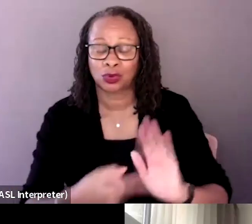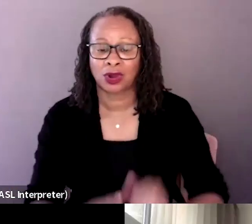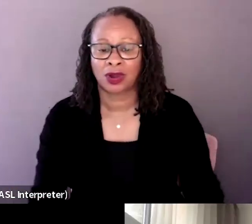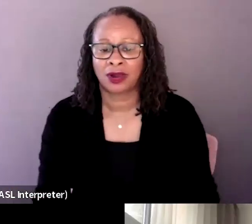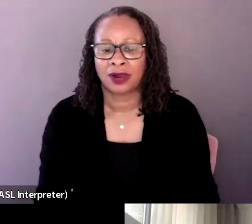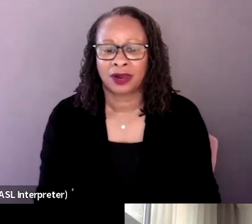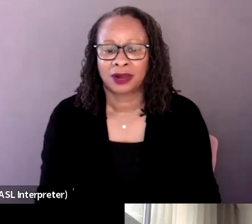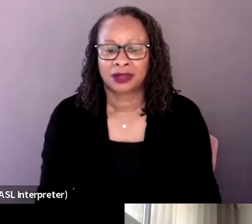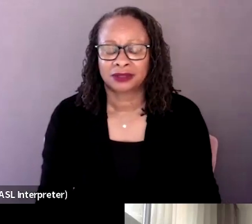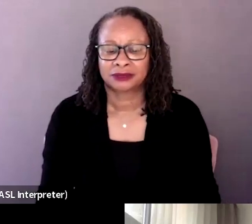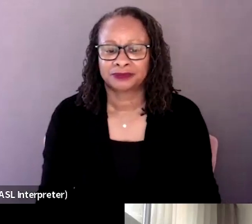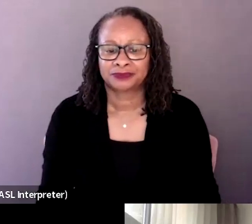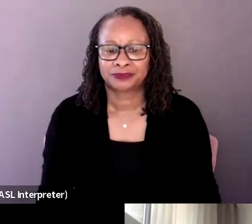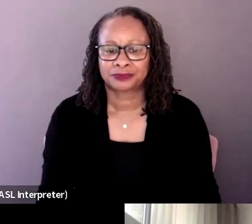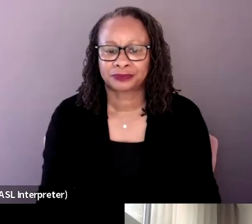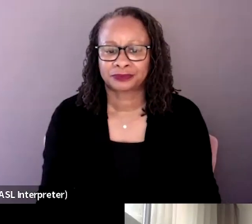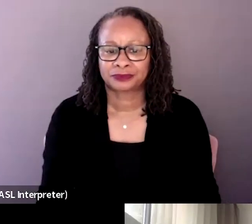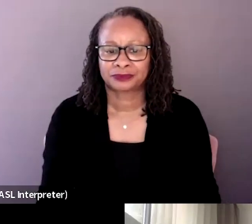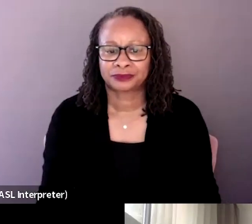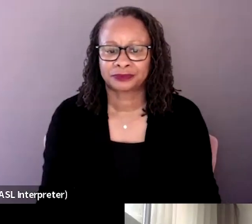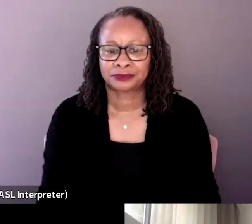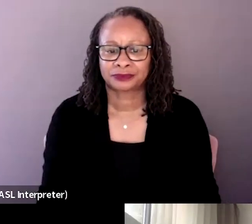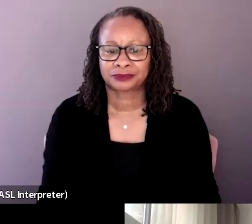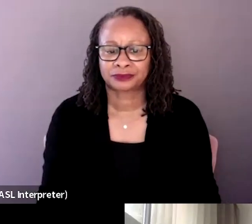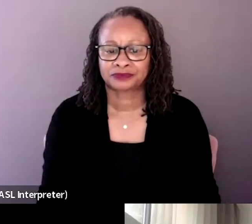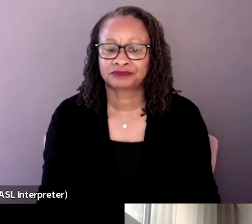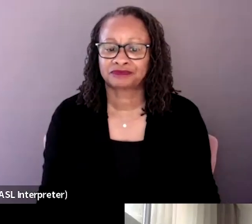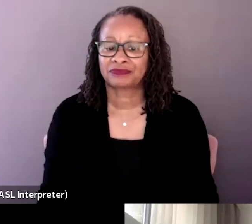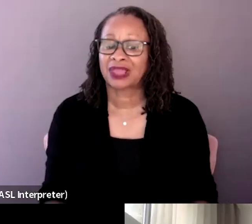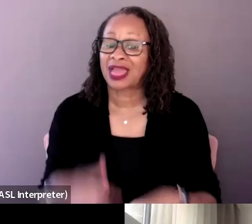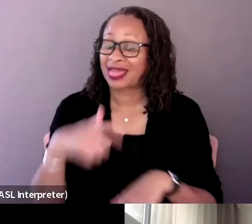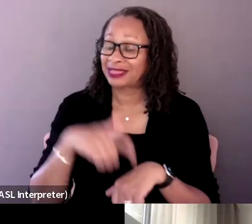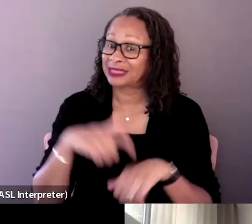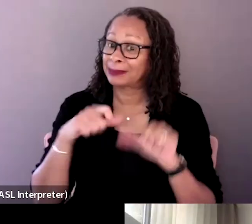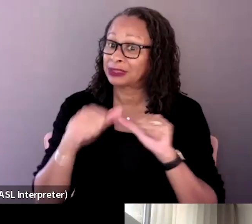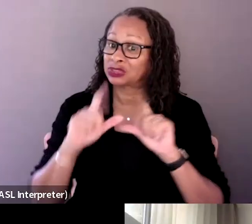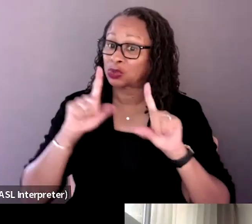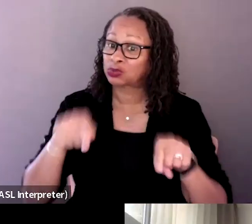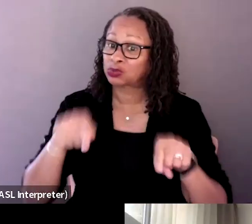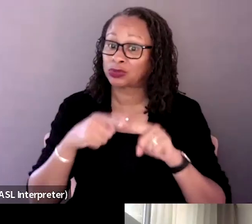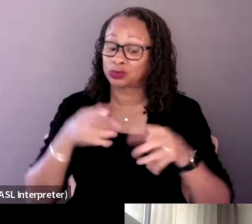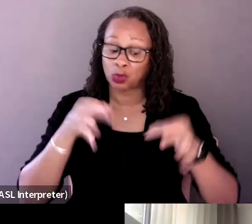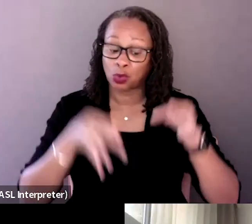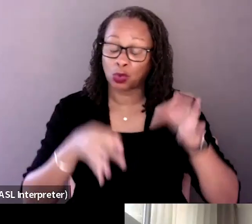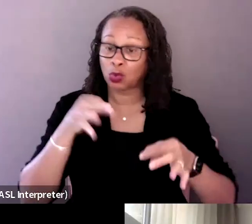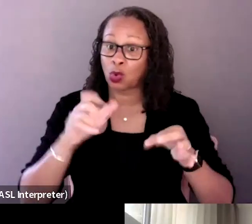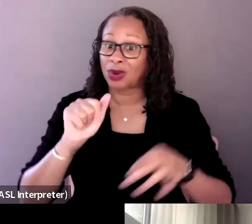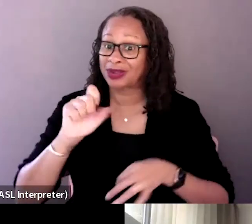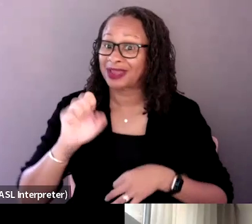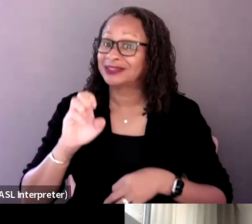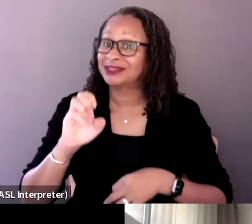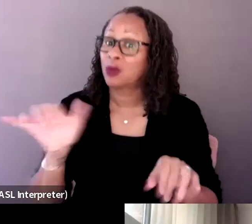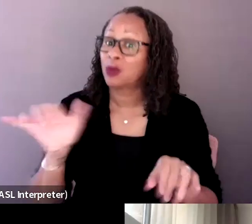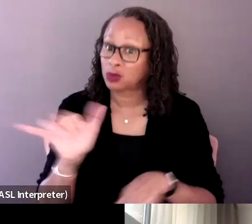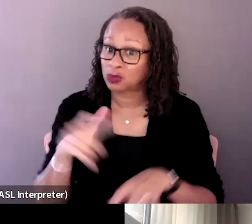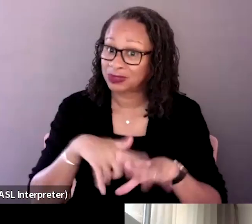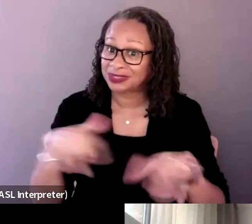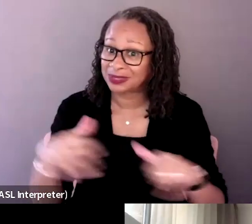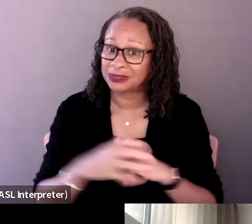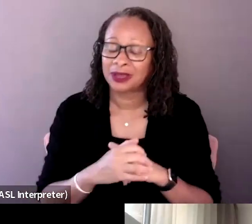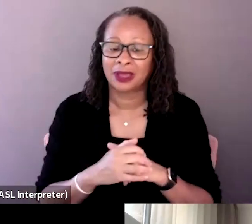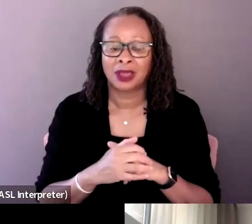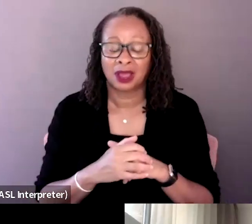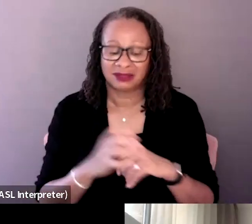was how I did it. And so that time I was still going through the court case as well. So I was writing